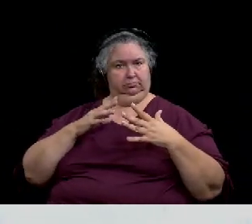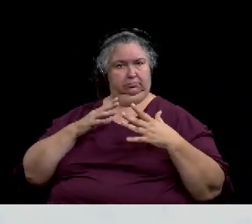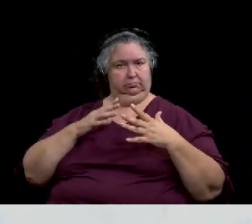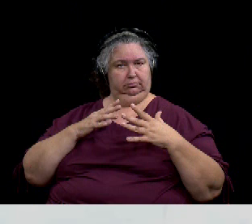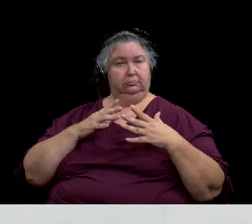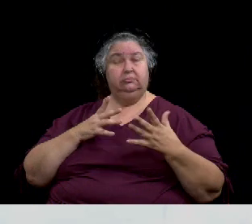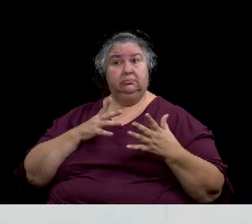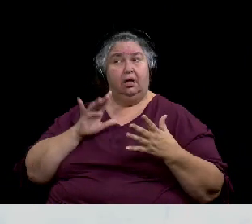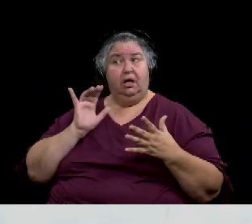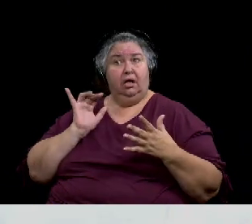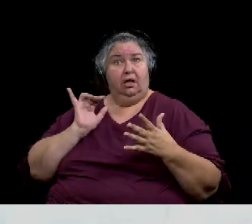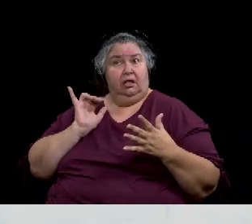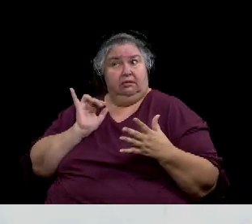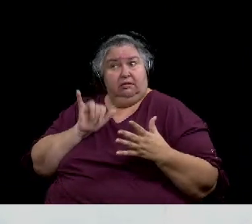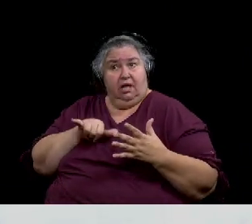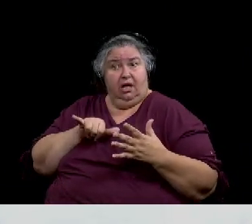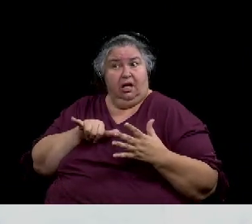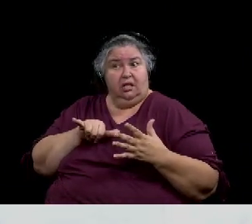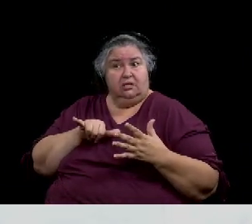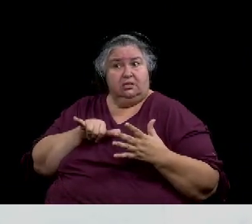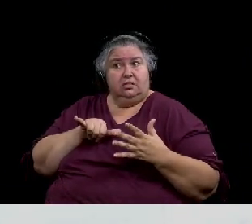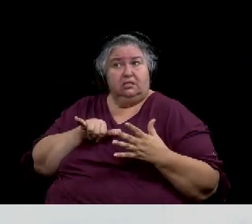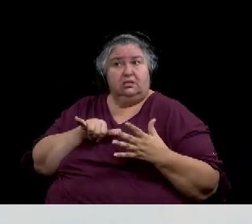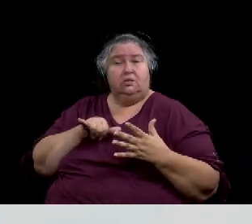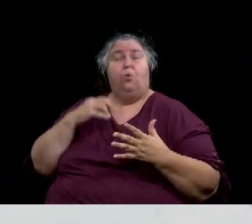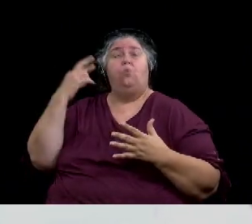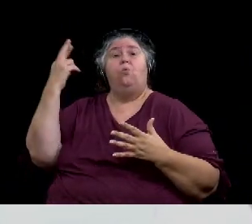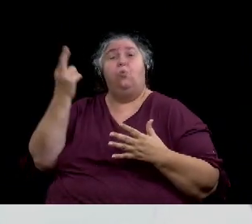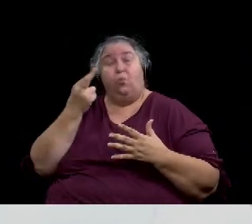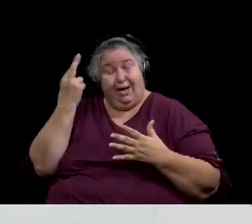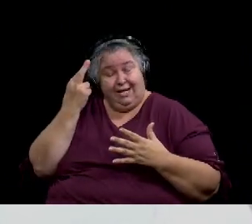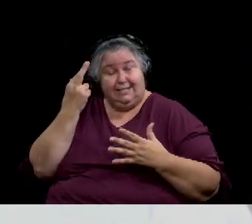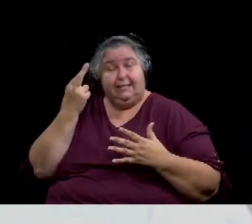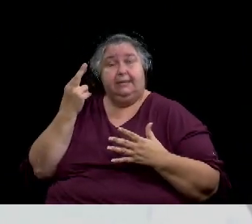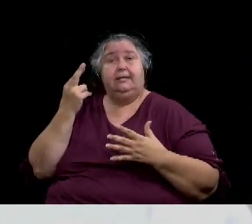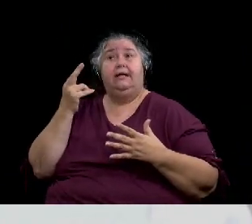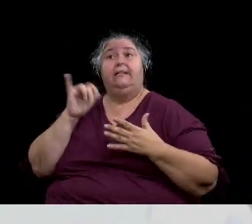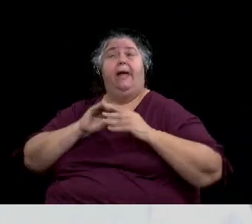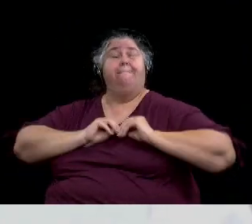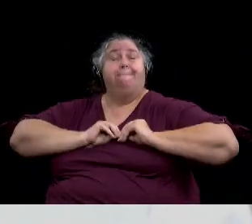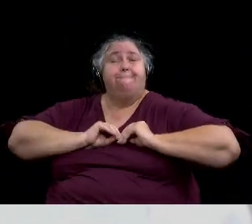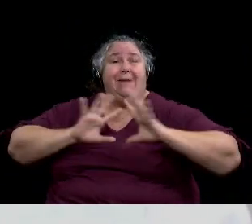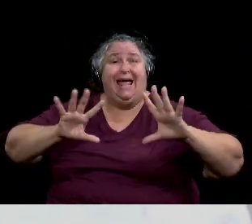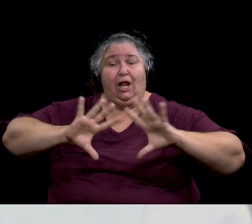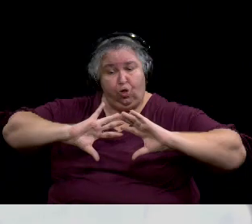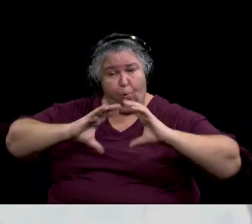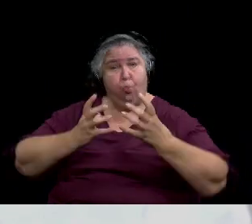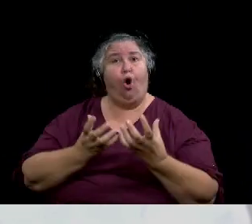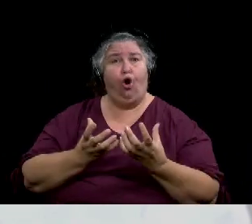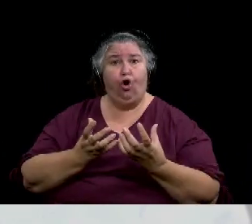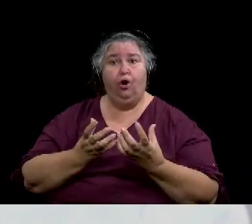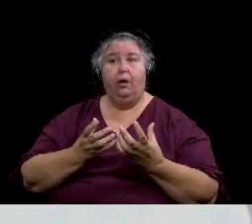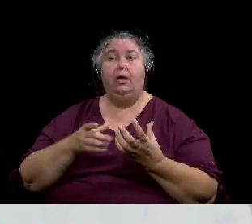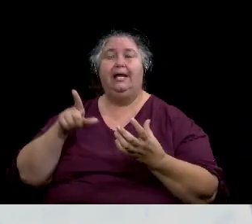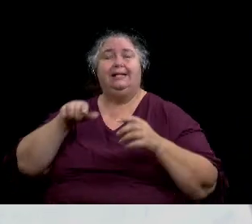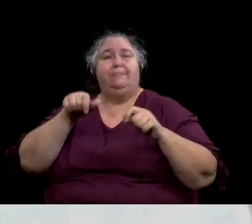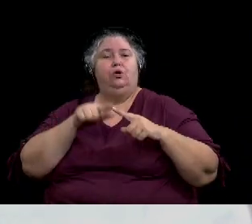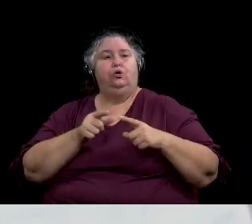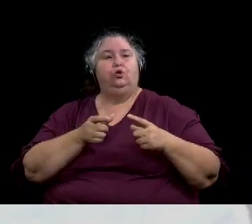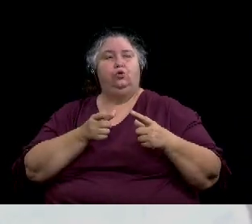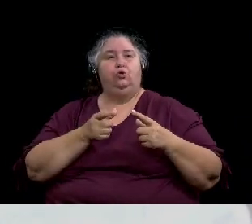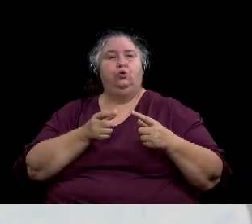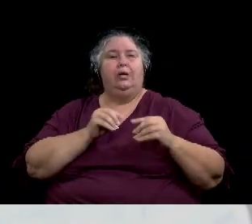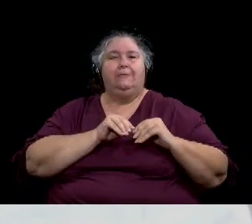reason this virus has spread globally at pandemic levels is its ability to multiply